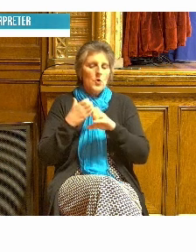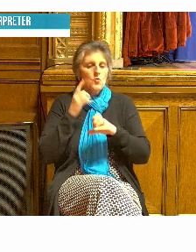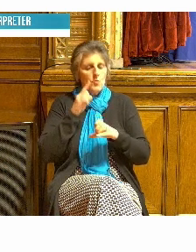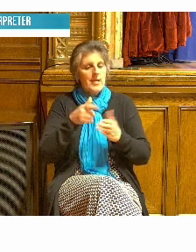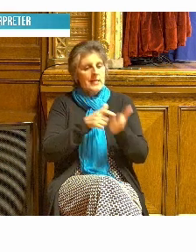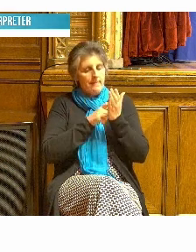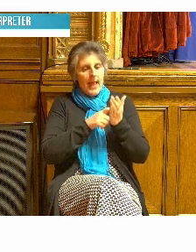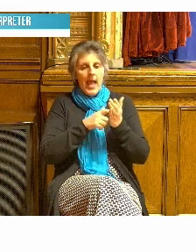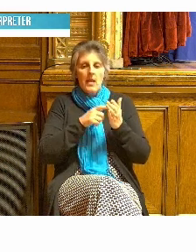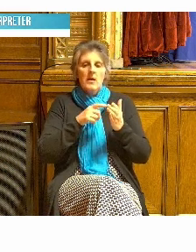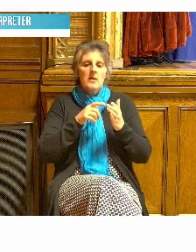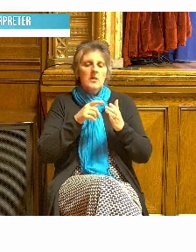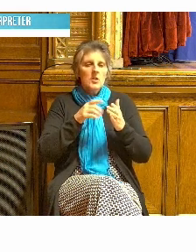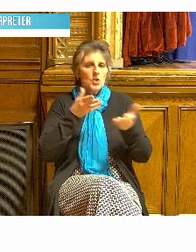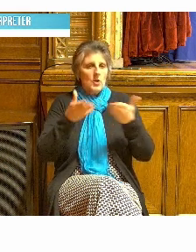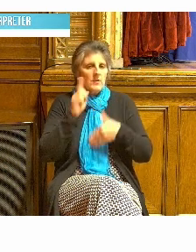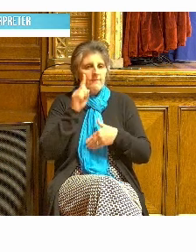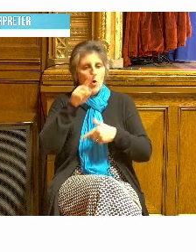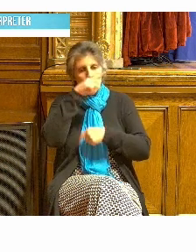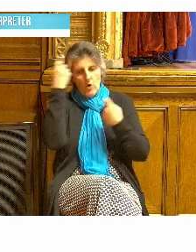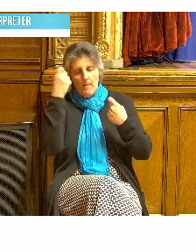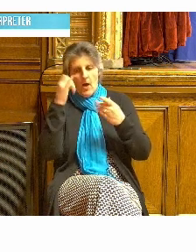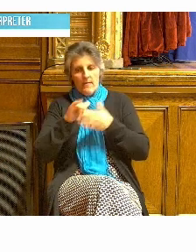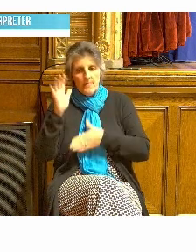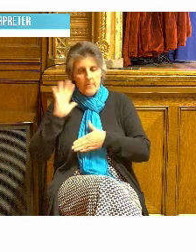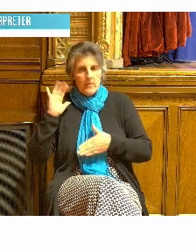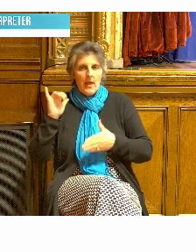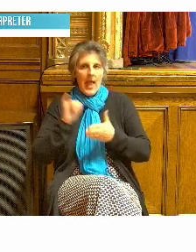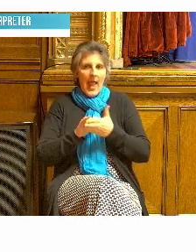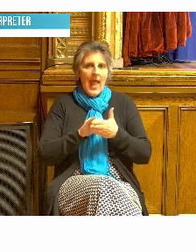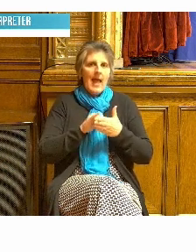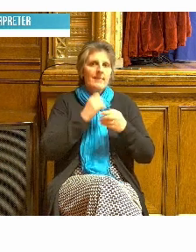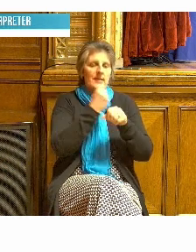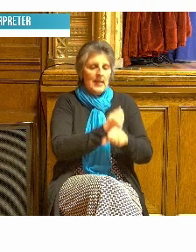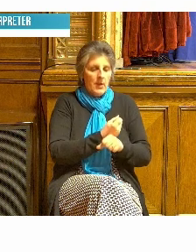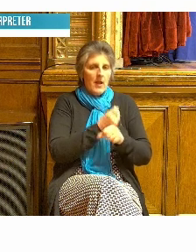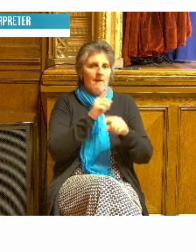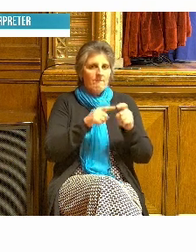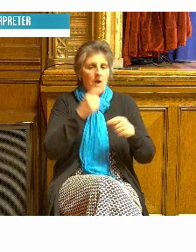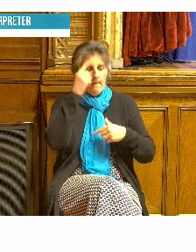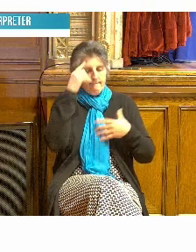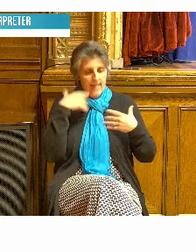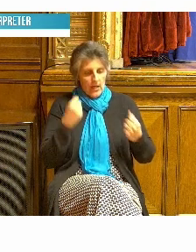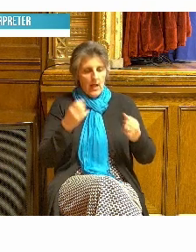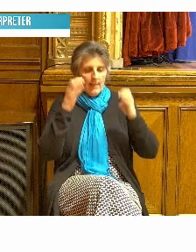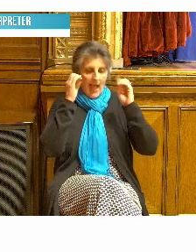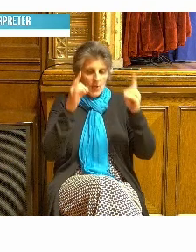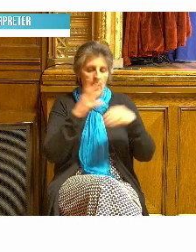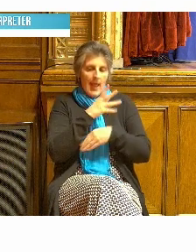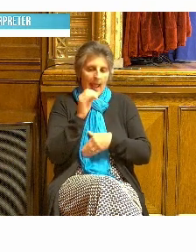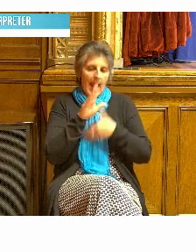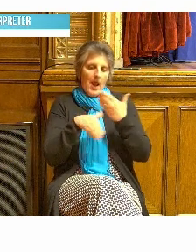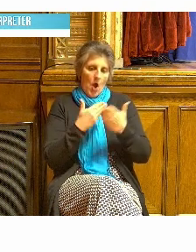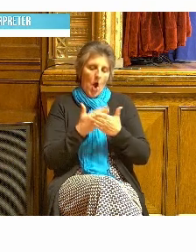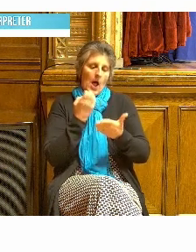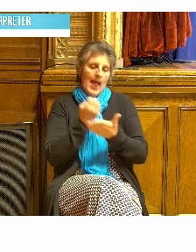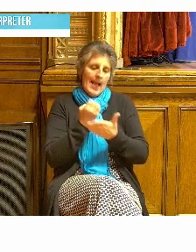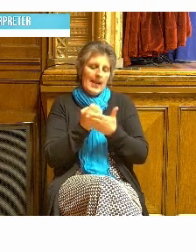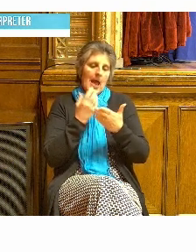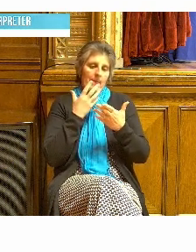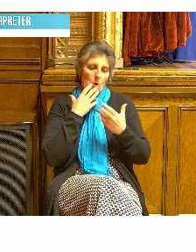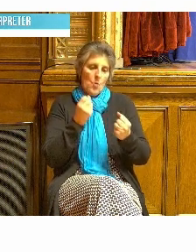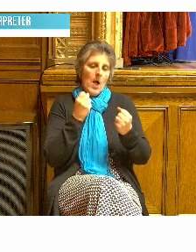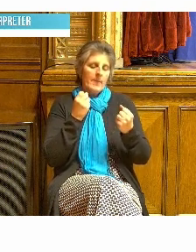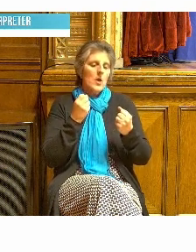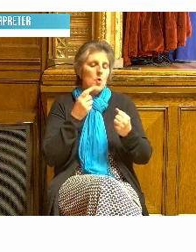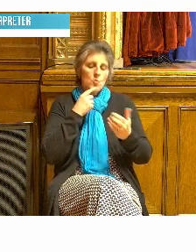that continues to haunt our communities, the post-traumatic slave syndrome that manifests in disparities in mental health, education, and all economic well-being.